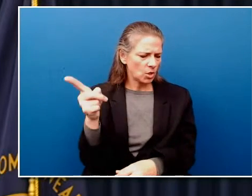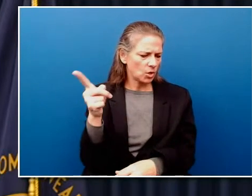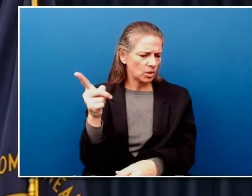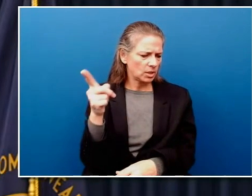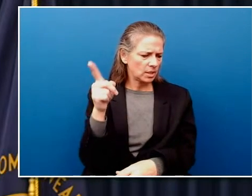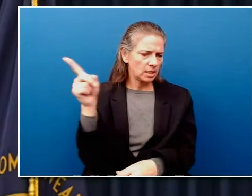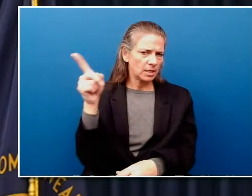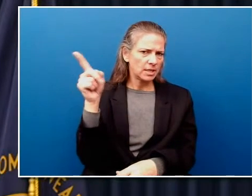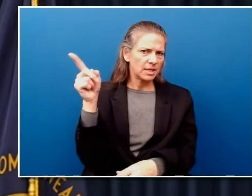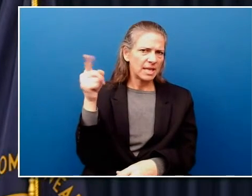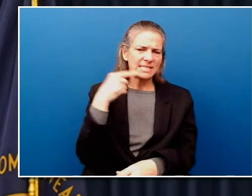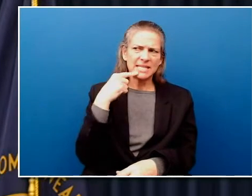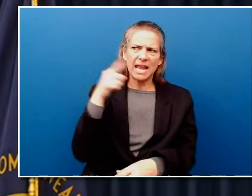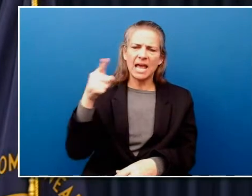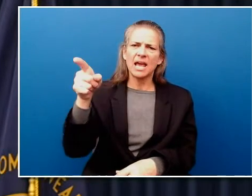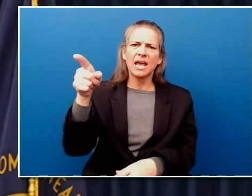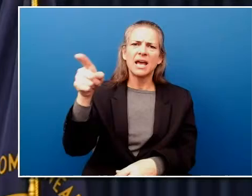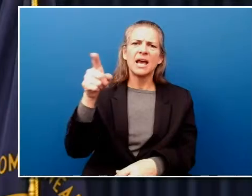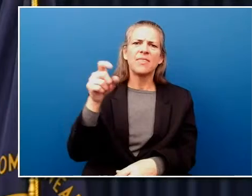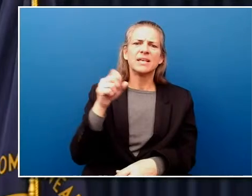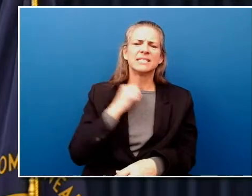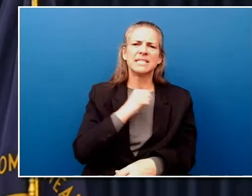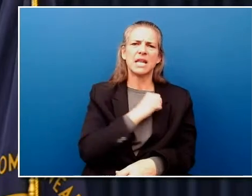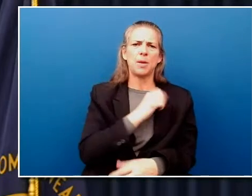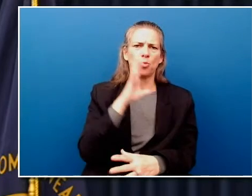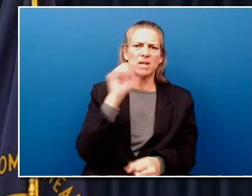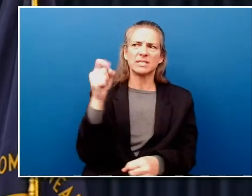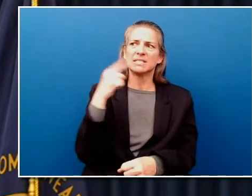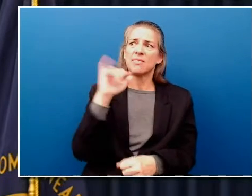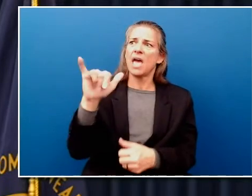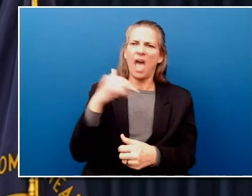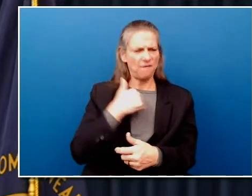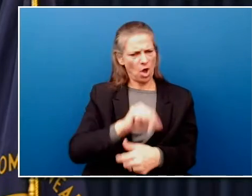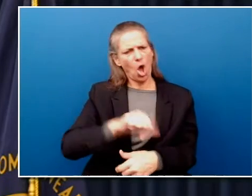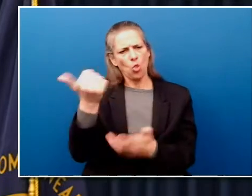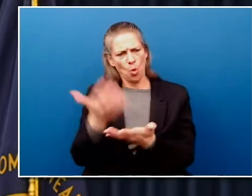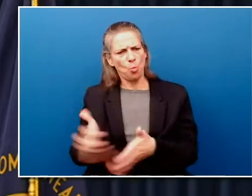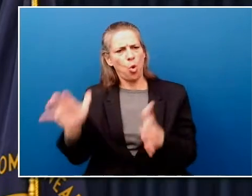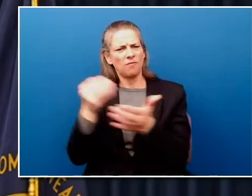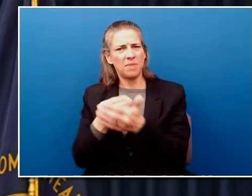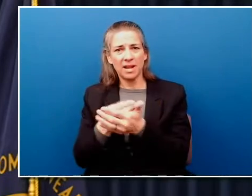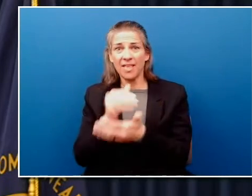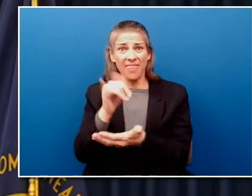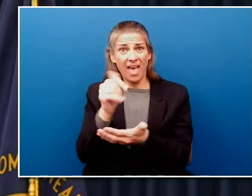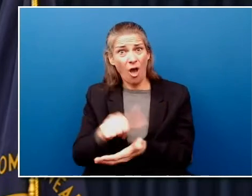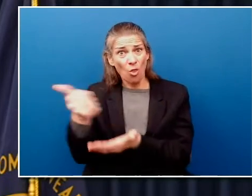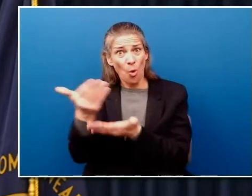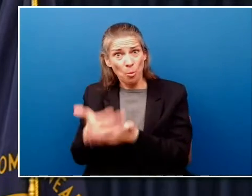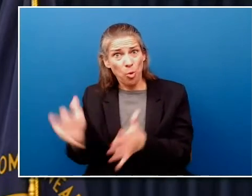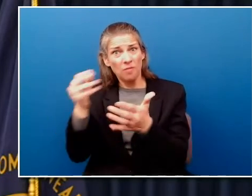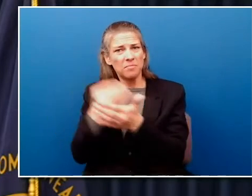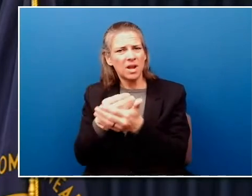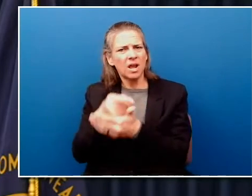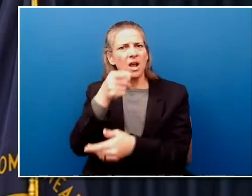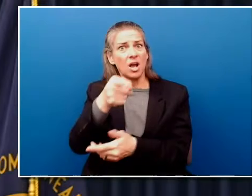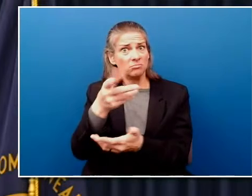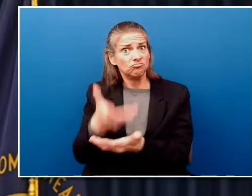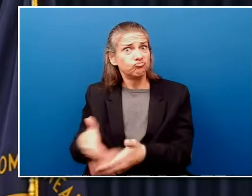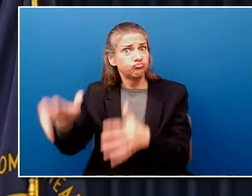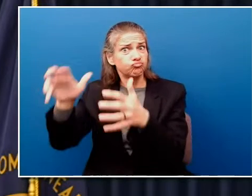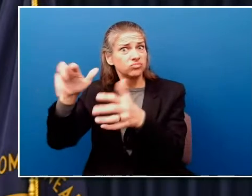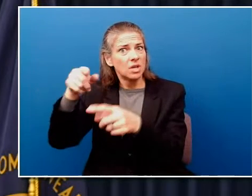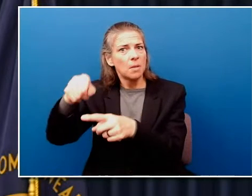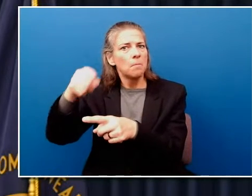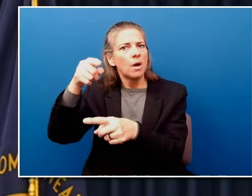another pool of money. That's to match FEMA, and that happens later. But in many ways, that one's bigger. If they'd flipped the two,